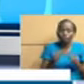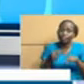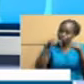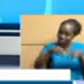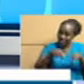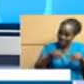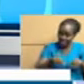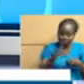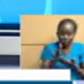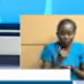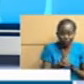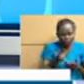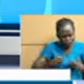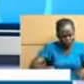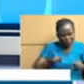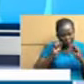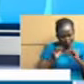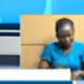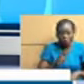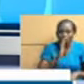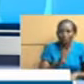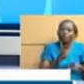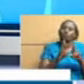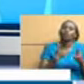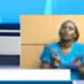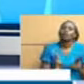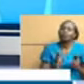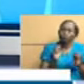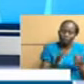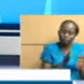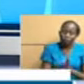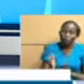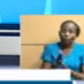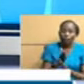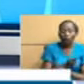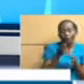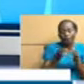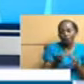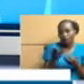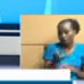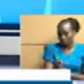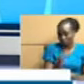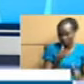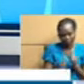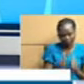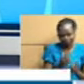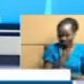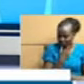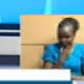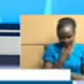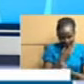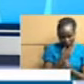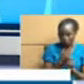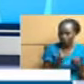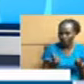because we have to be ready. We have to be ready for when these things happen, which doesn't seem,